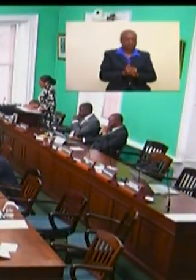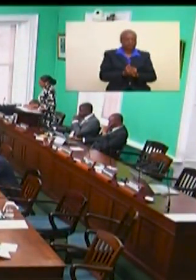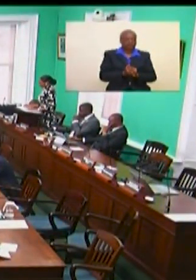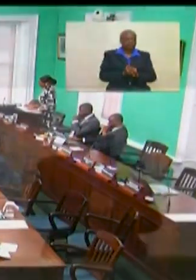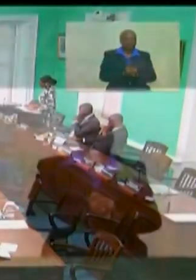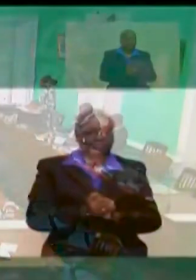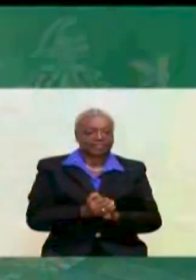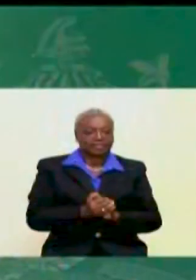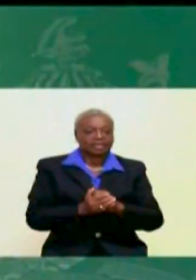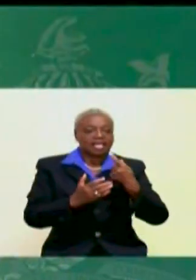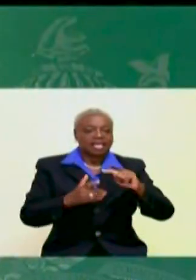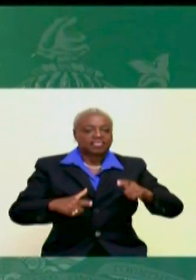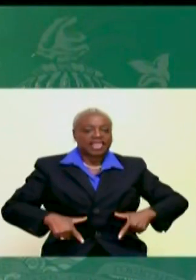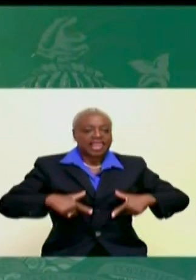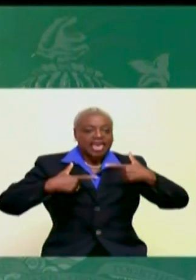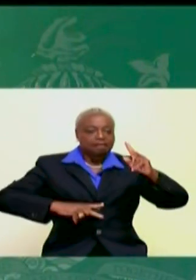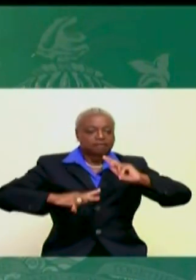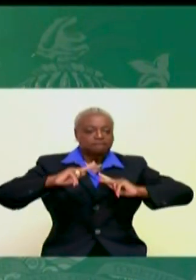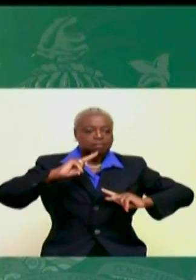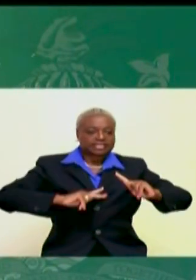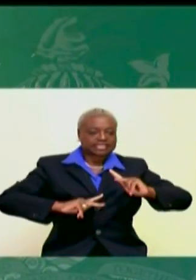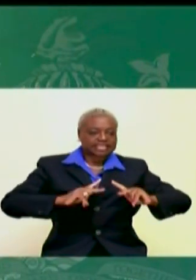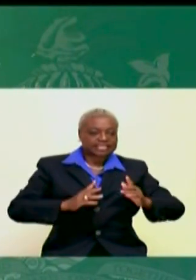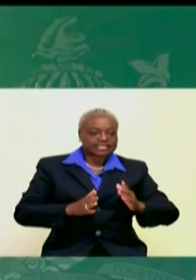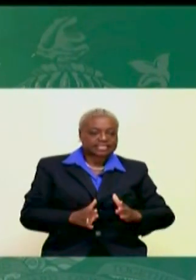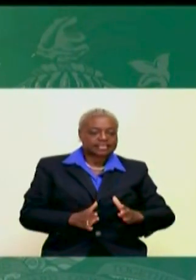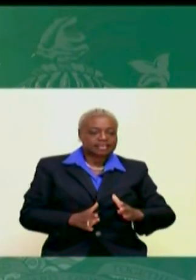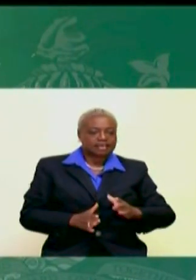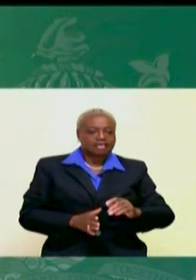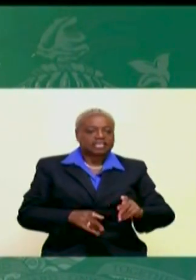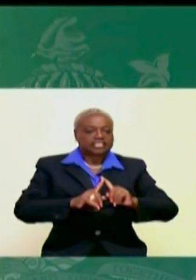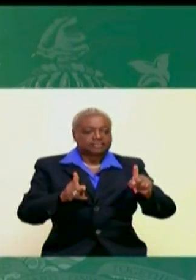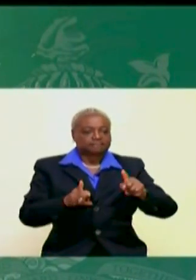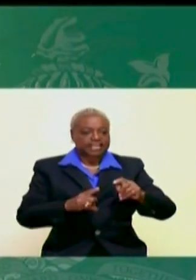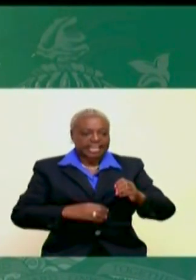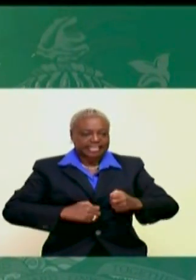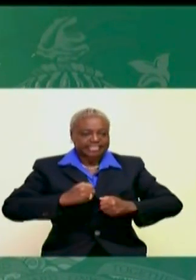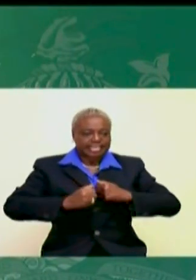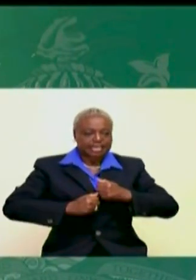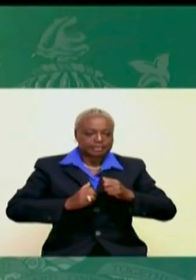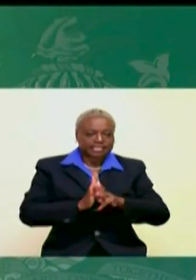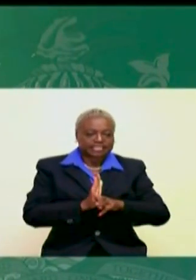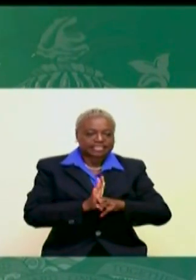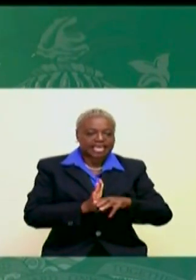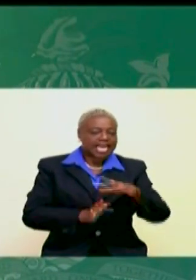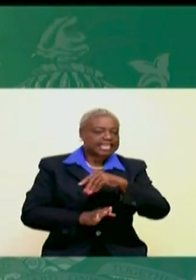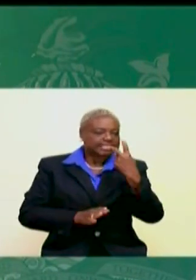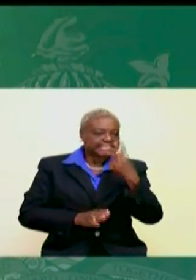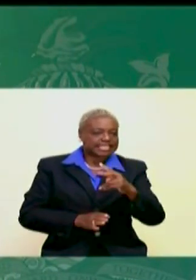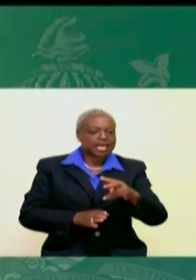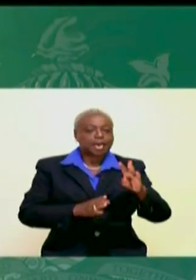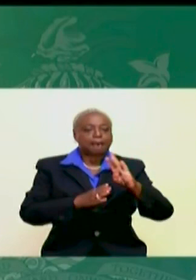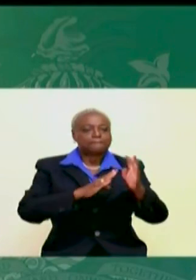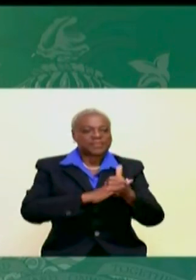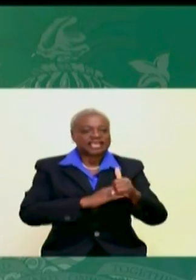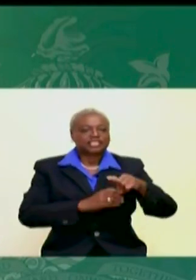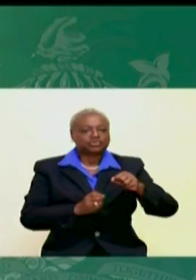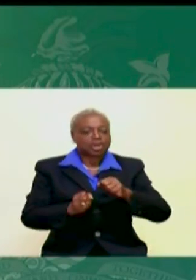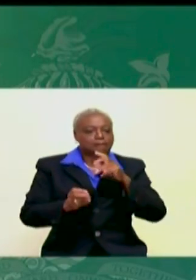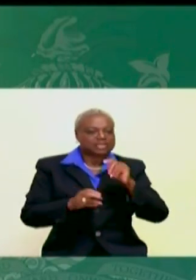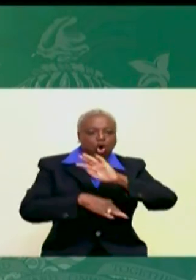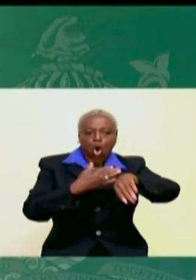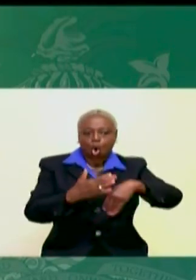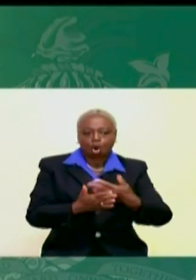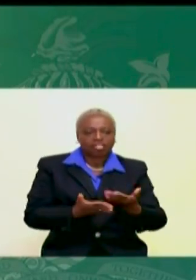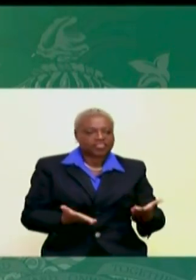The live performances, the variety of entertainment, and just to see Bay Street buzzing with all things